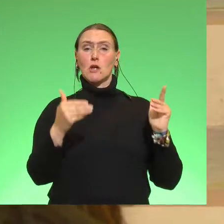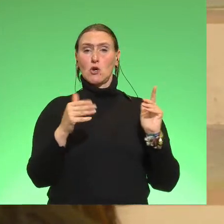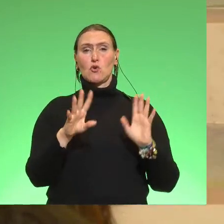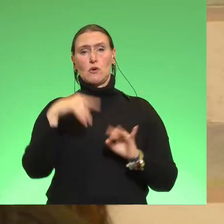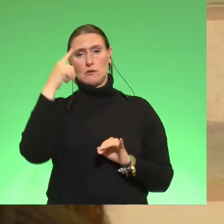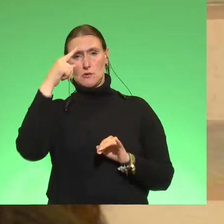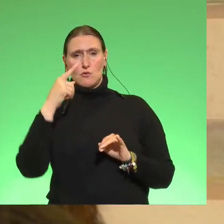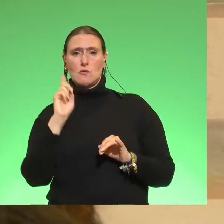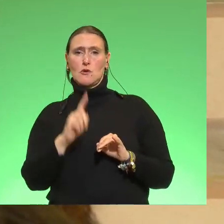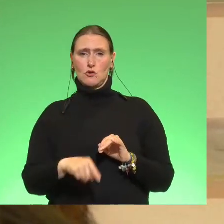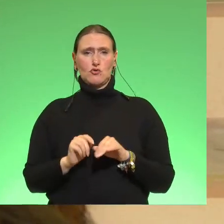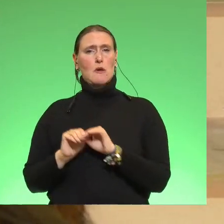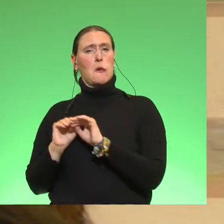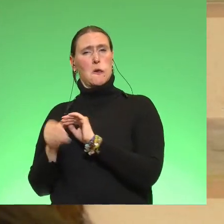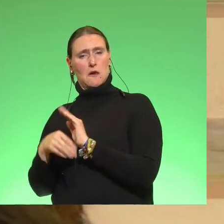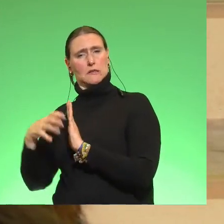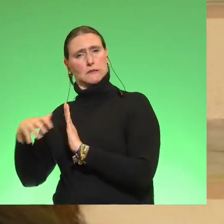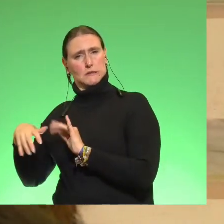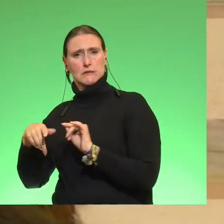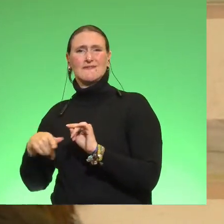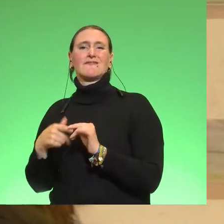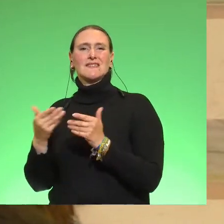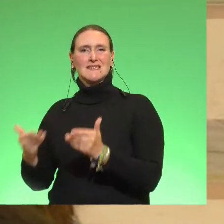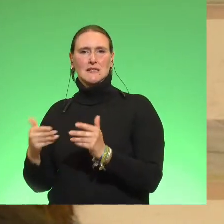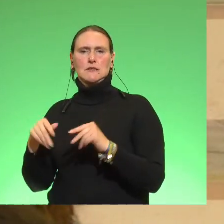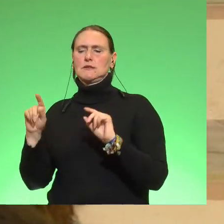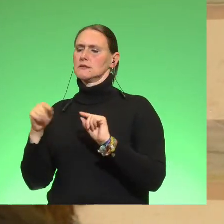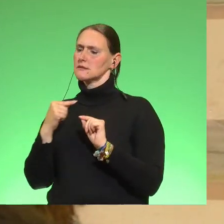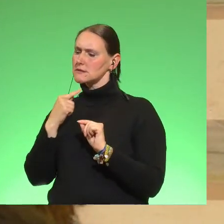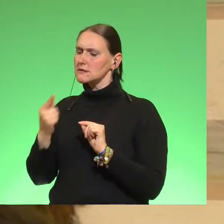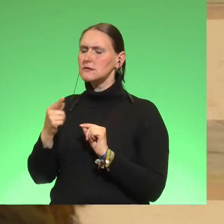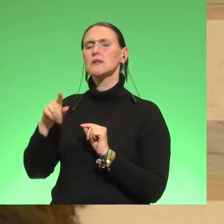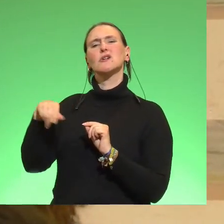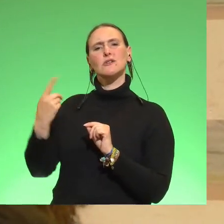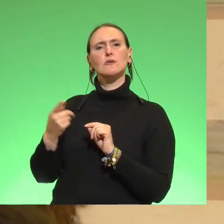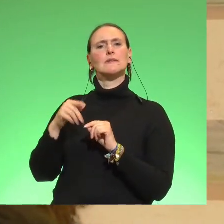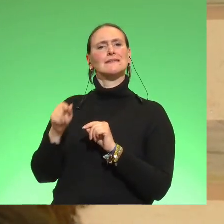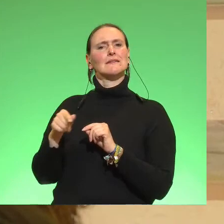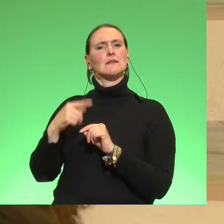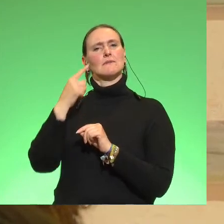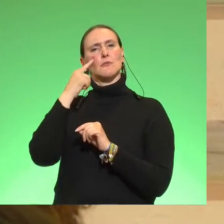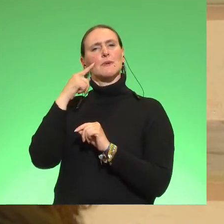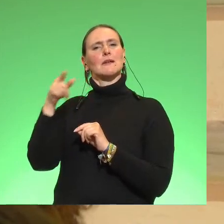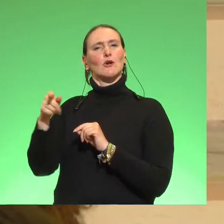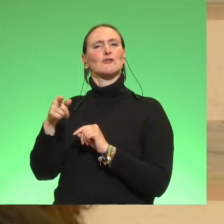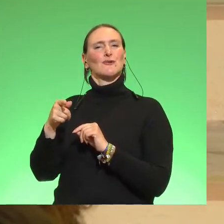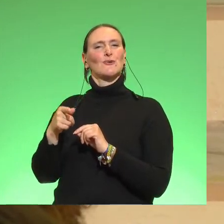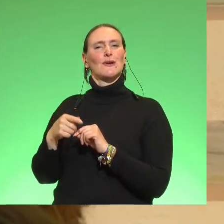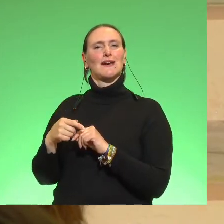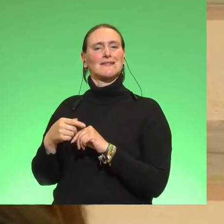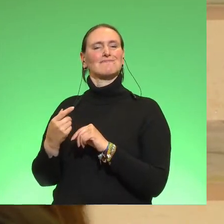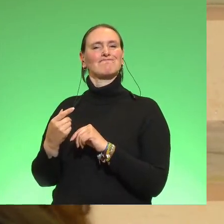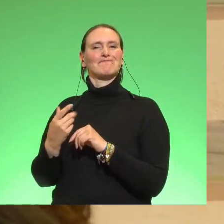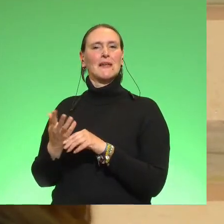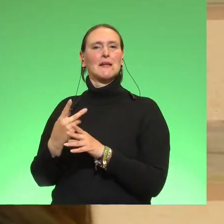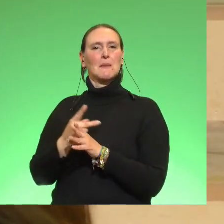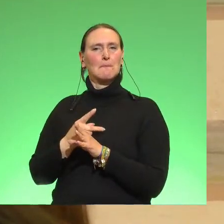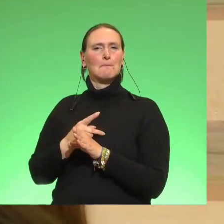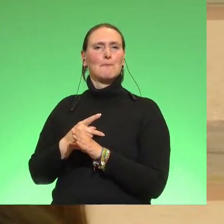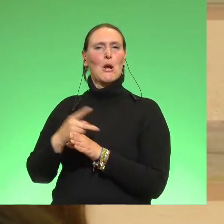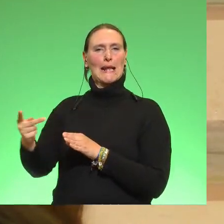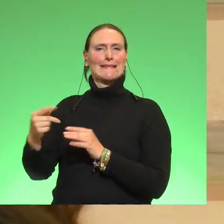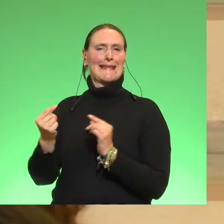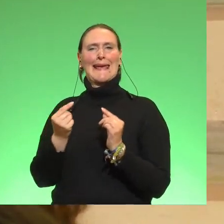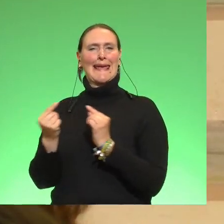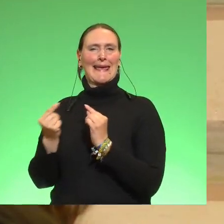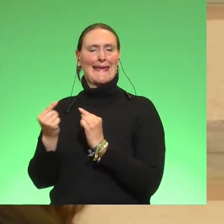hidden transcript helps us to understand those rare moments of political electricity when, often for